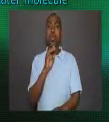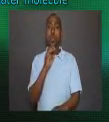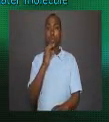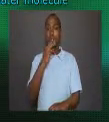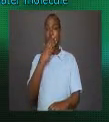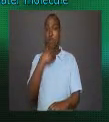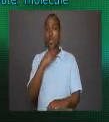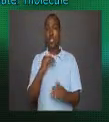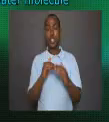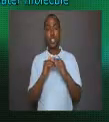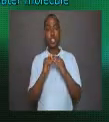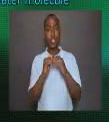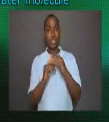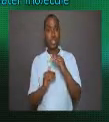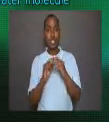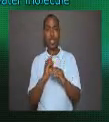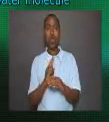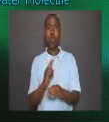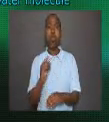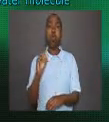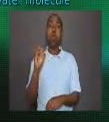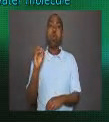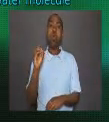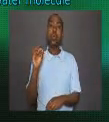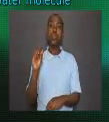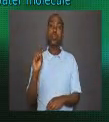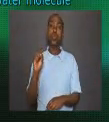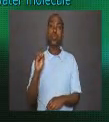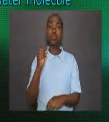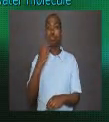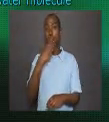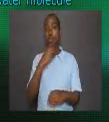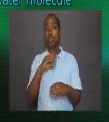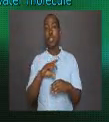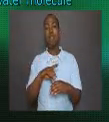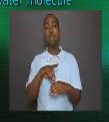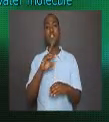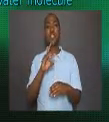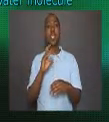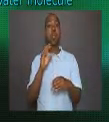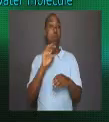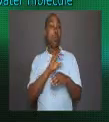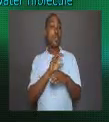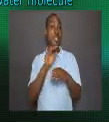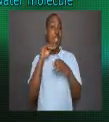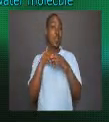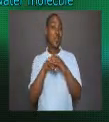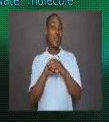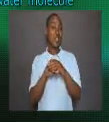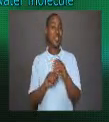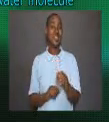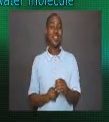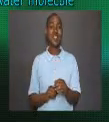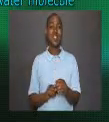low and osmotic potential is high inside the cell. There is